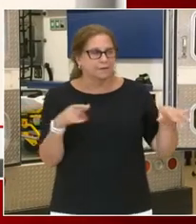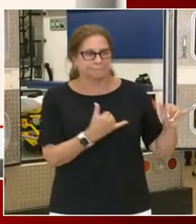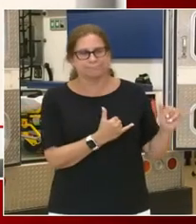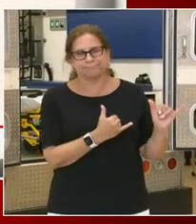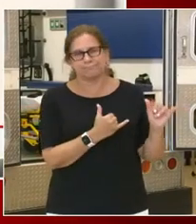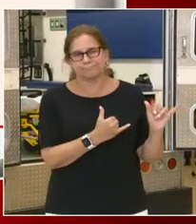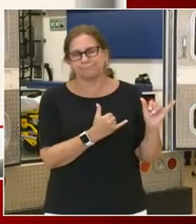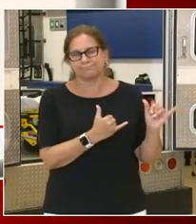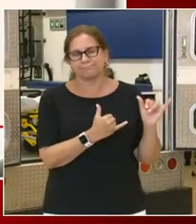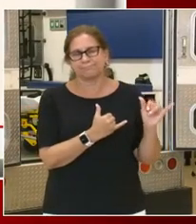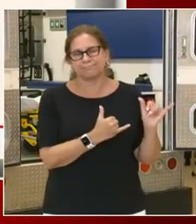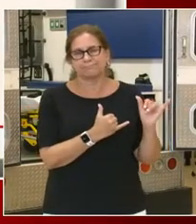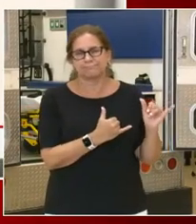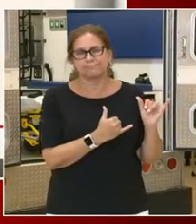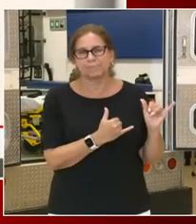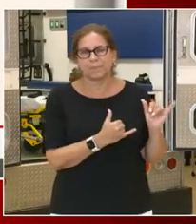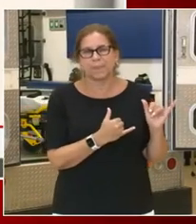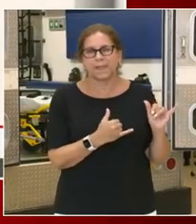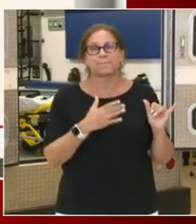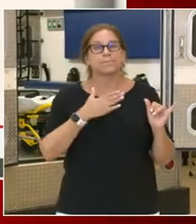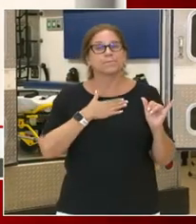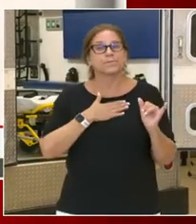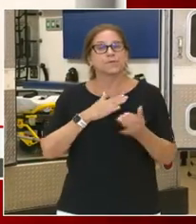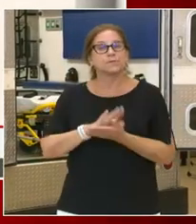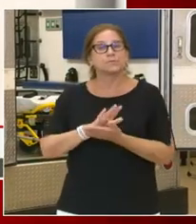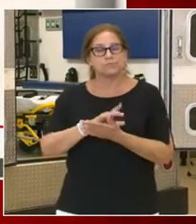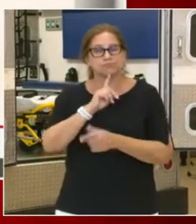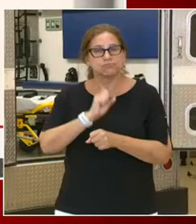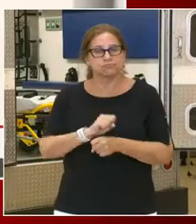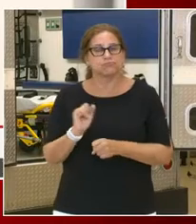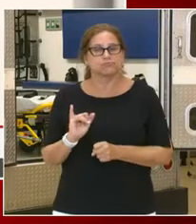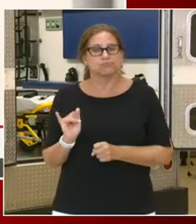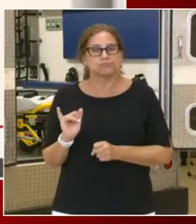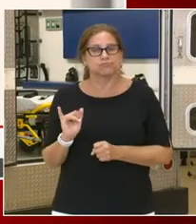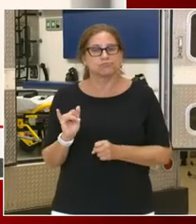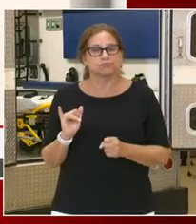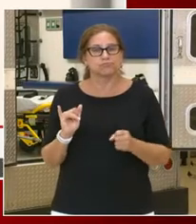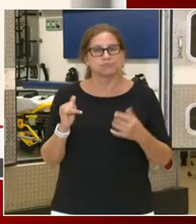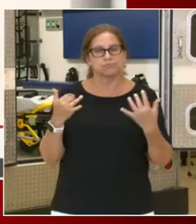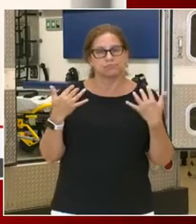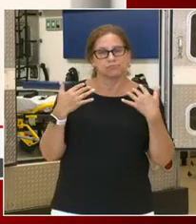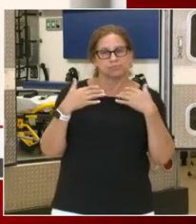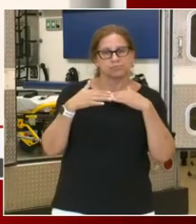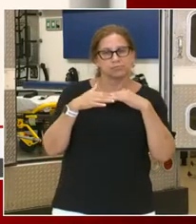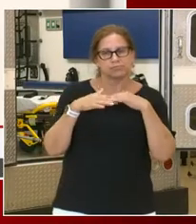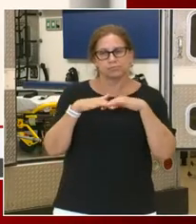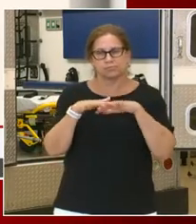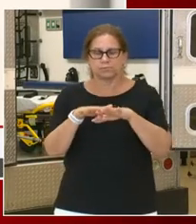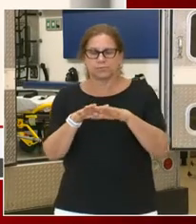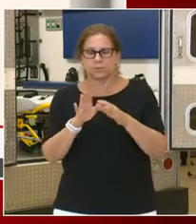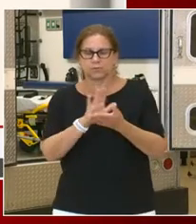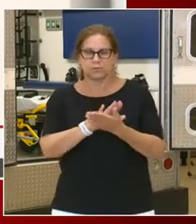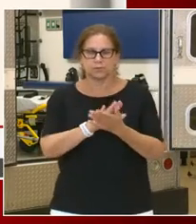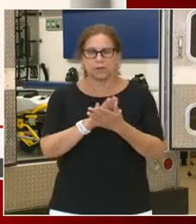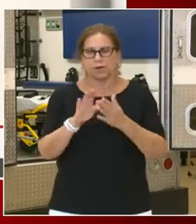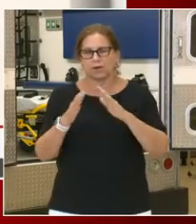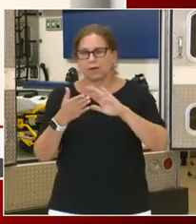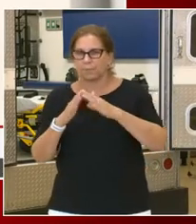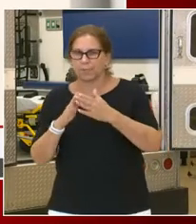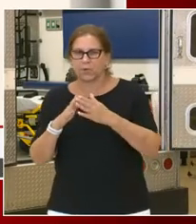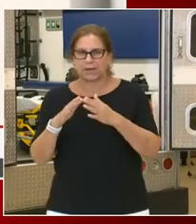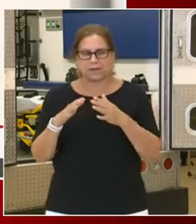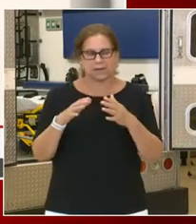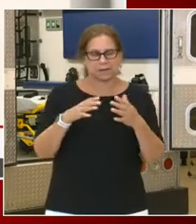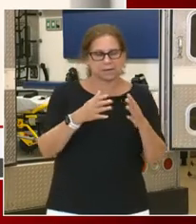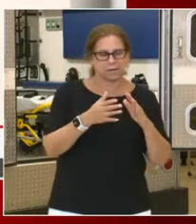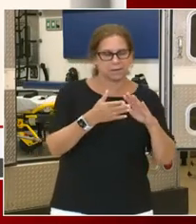process, I think our schools have really leaned into their school communities and really asked what they wanted. They've paid attention. They've reached out in